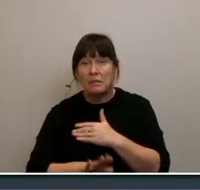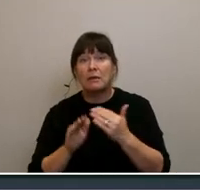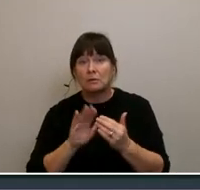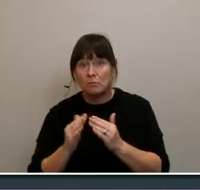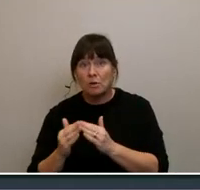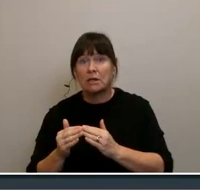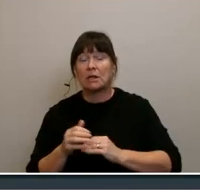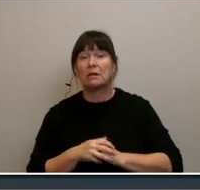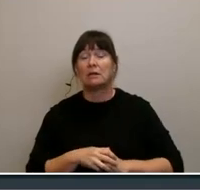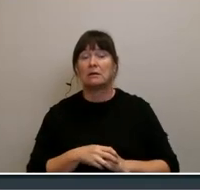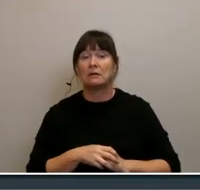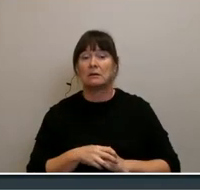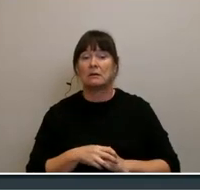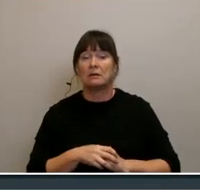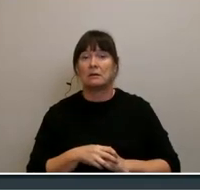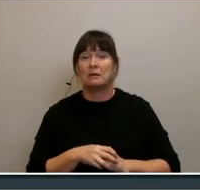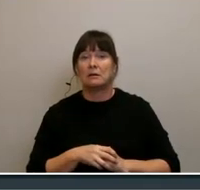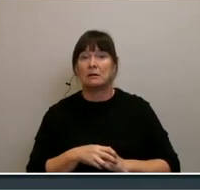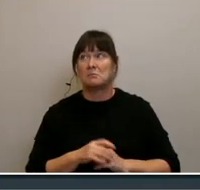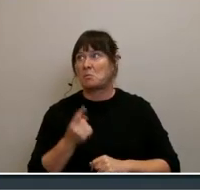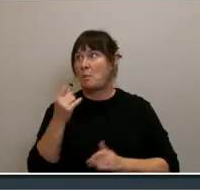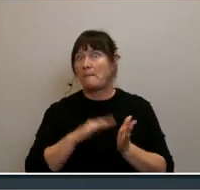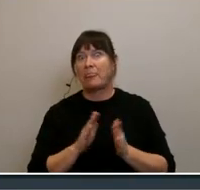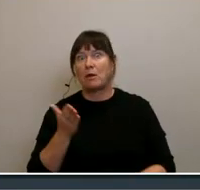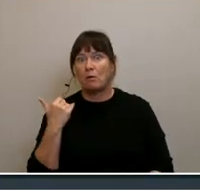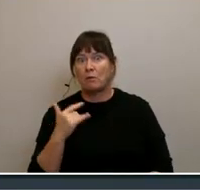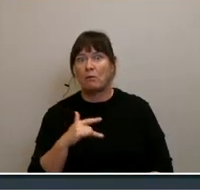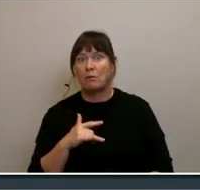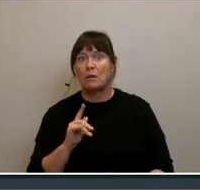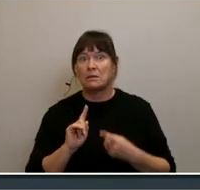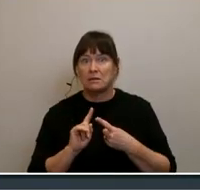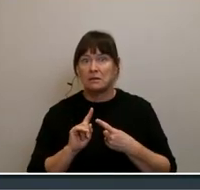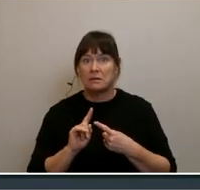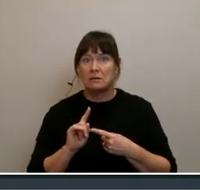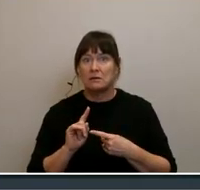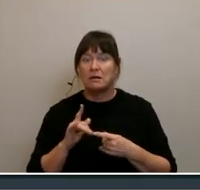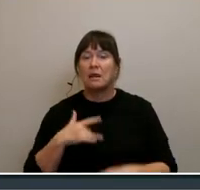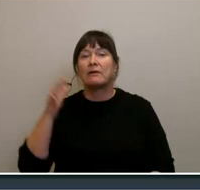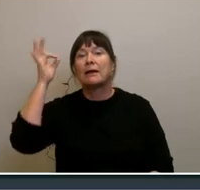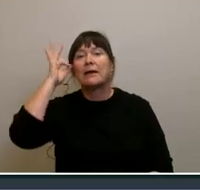community who, a month ago, are living in Council Park,